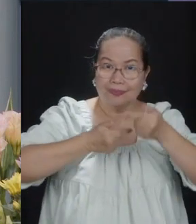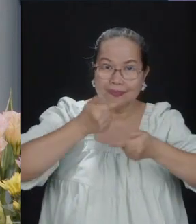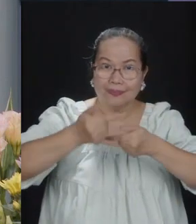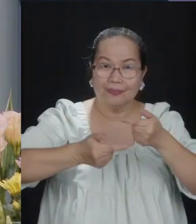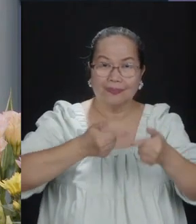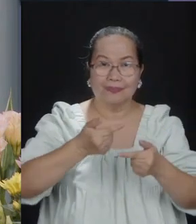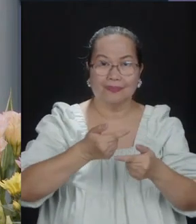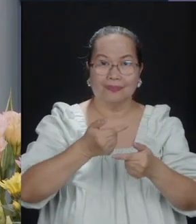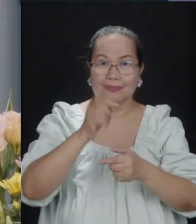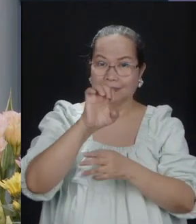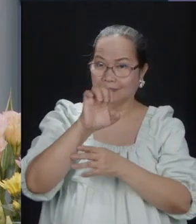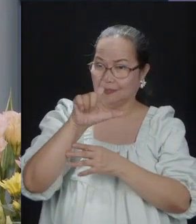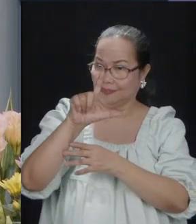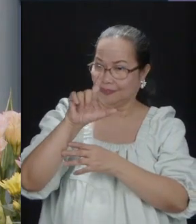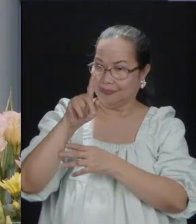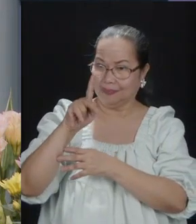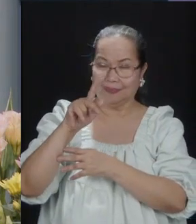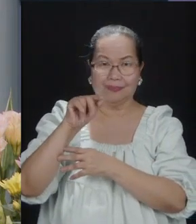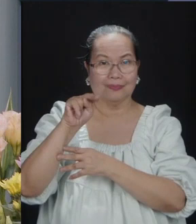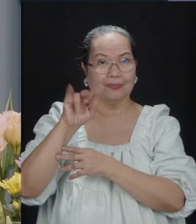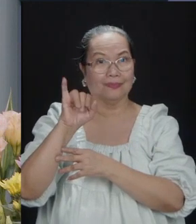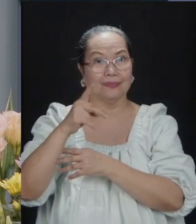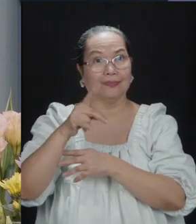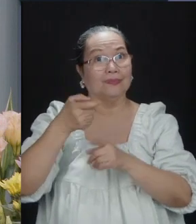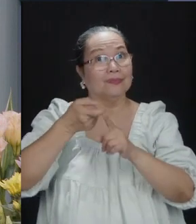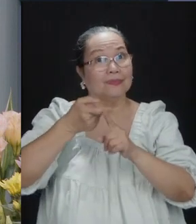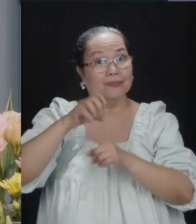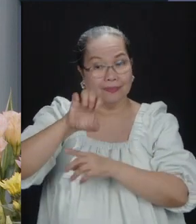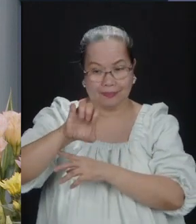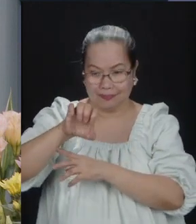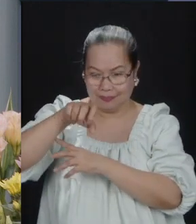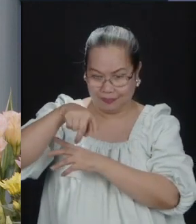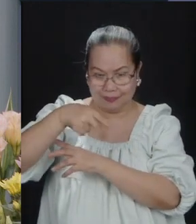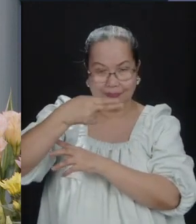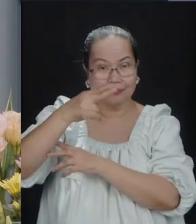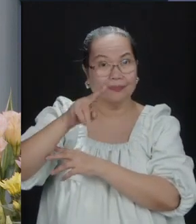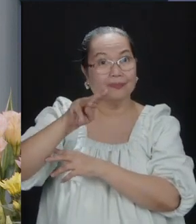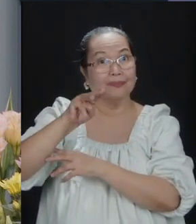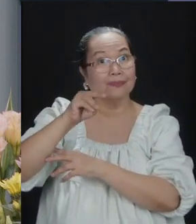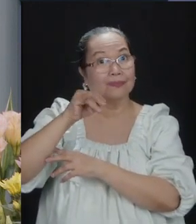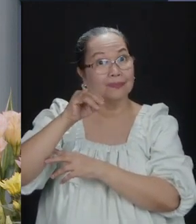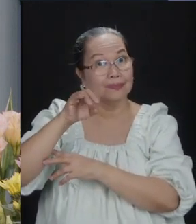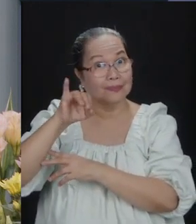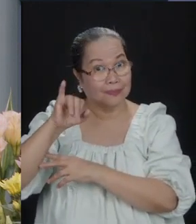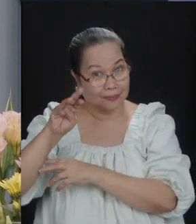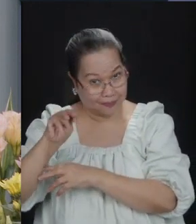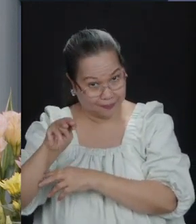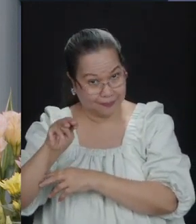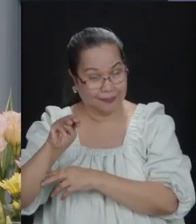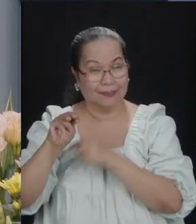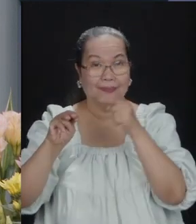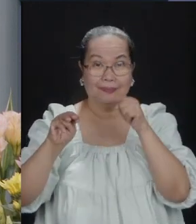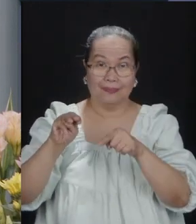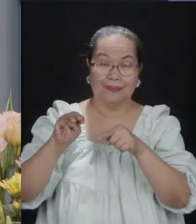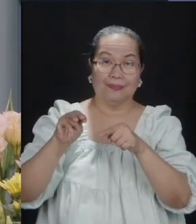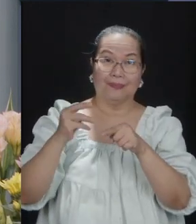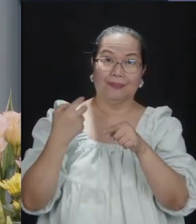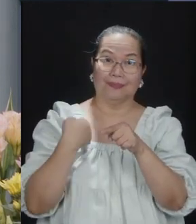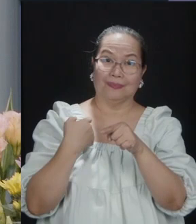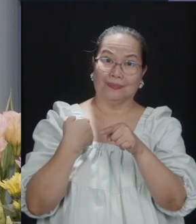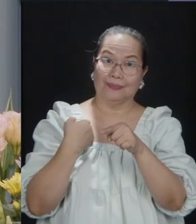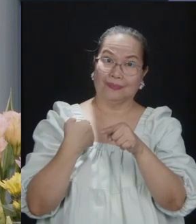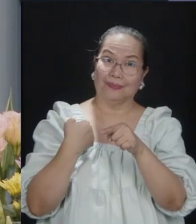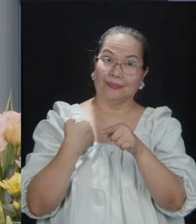that Elkanah was an Ephraimite. Now, scholars say that he was from Ephraimite, so